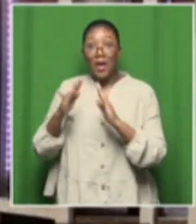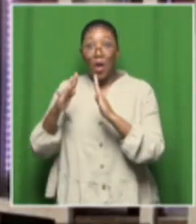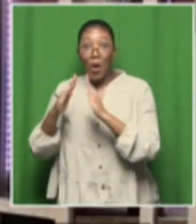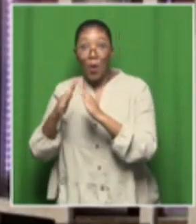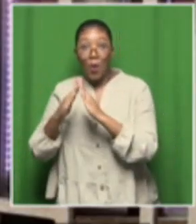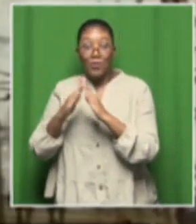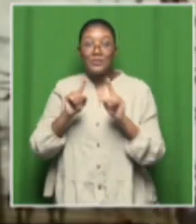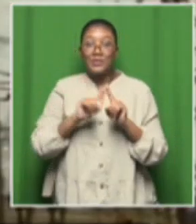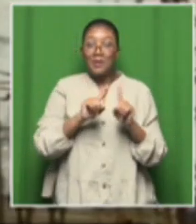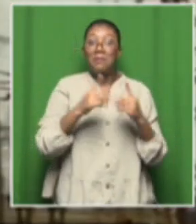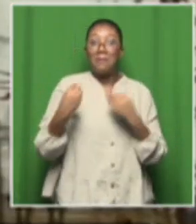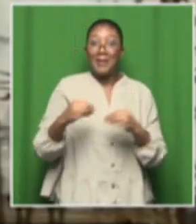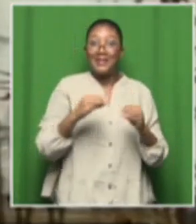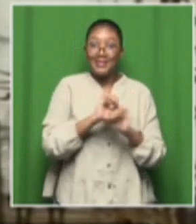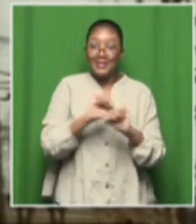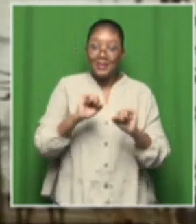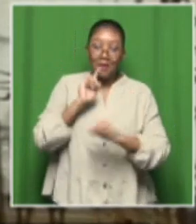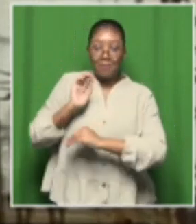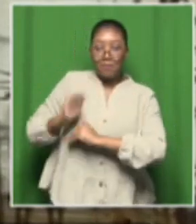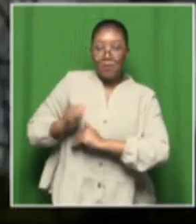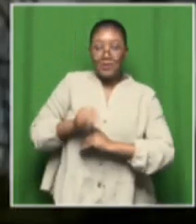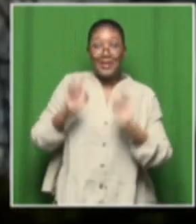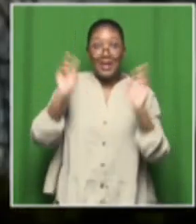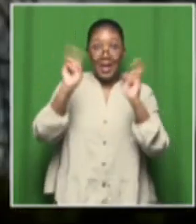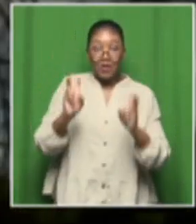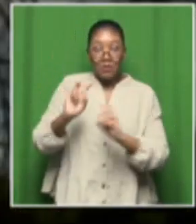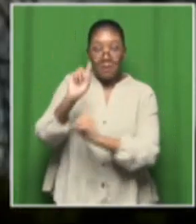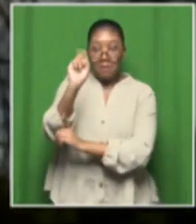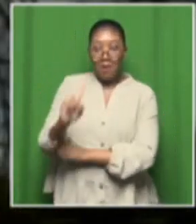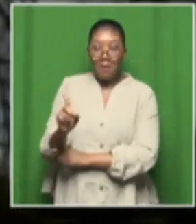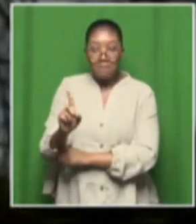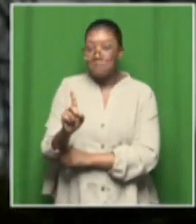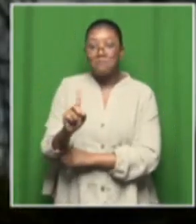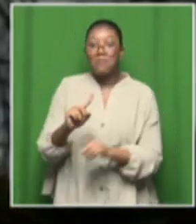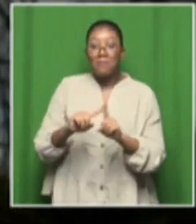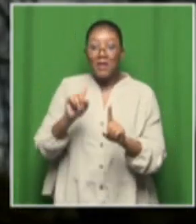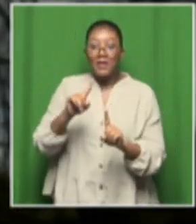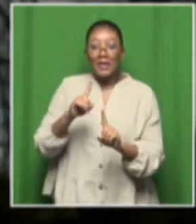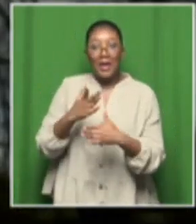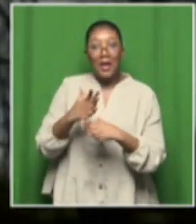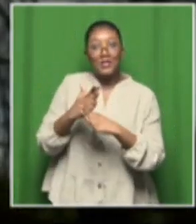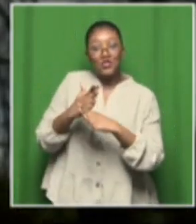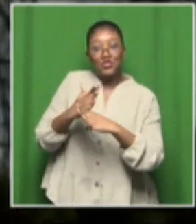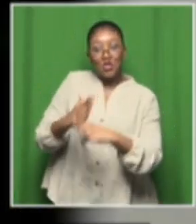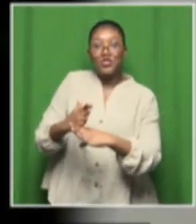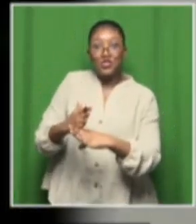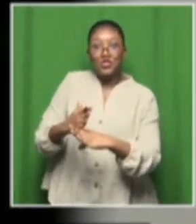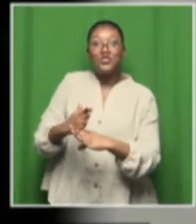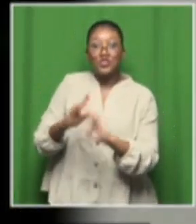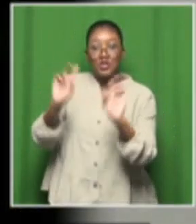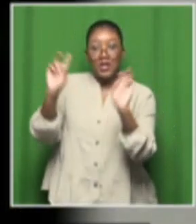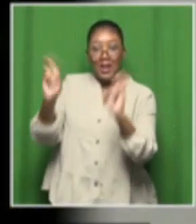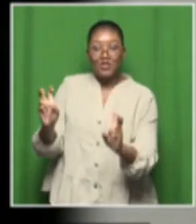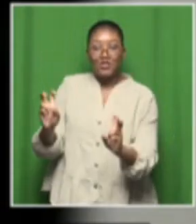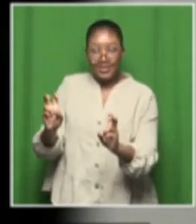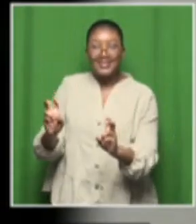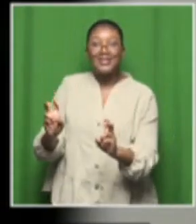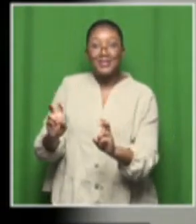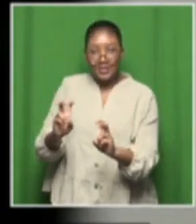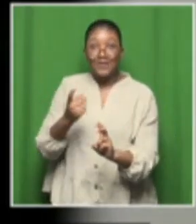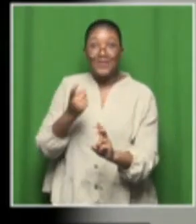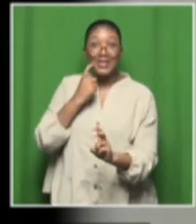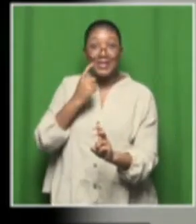electrical faults. It says this can be done by installing surge protection devices. With respect to